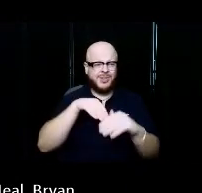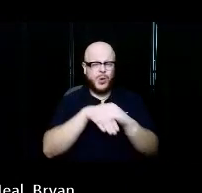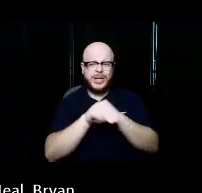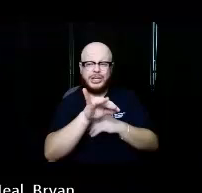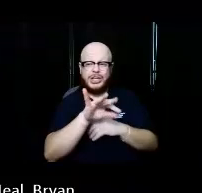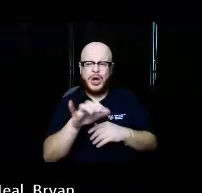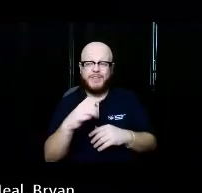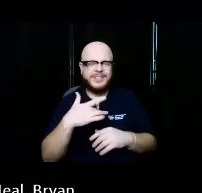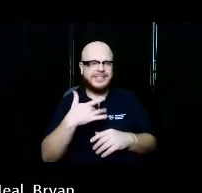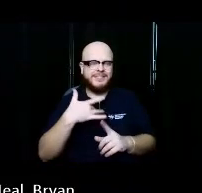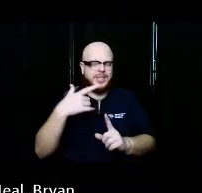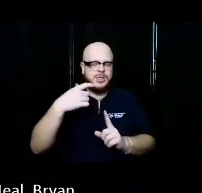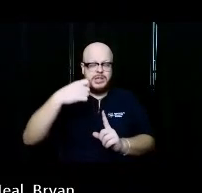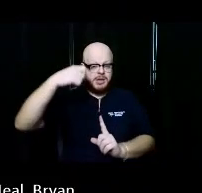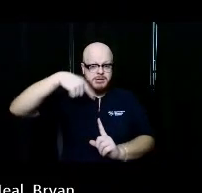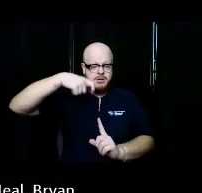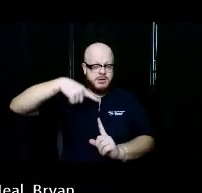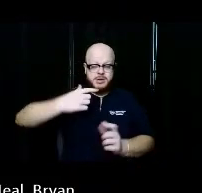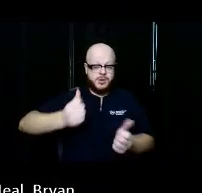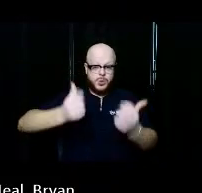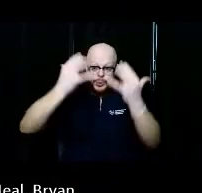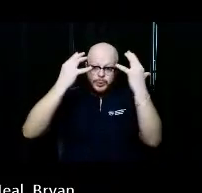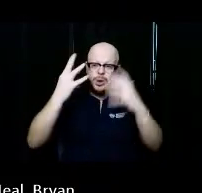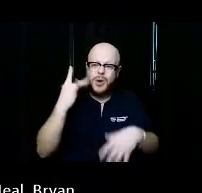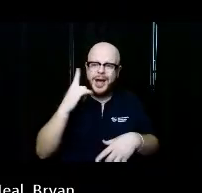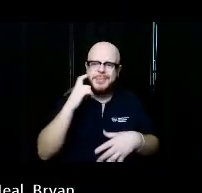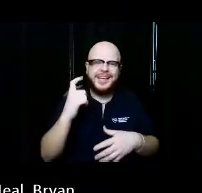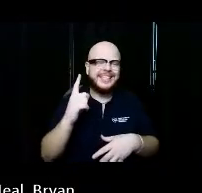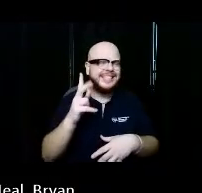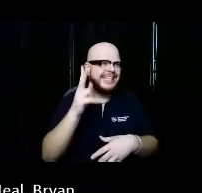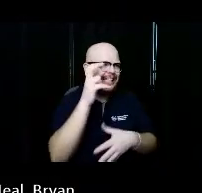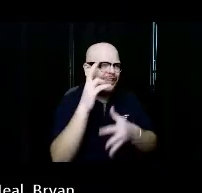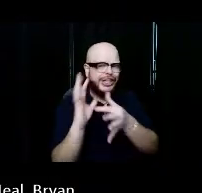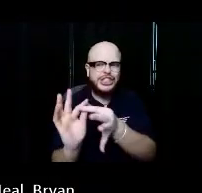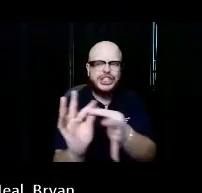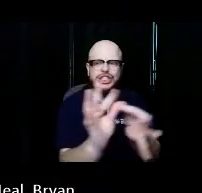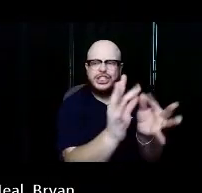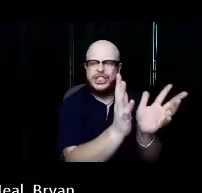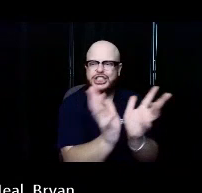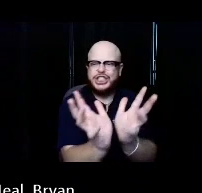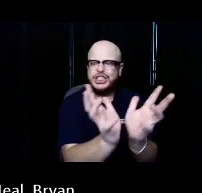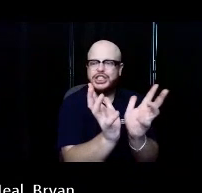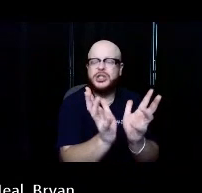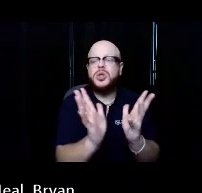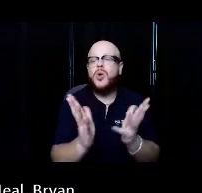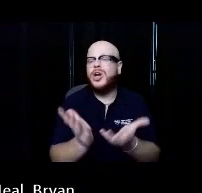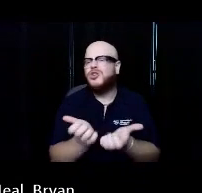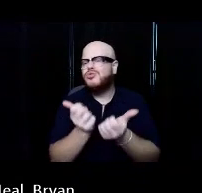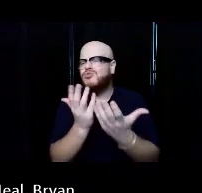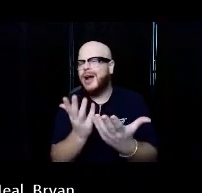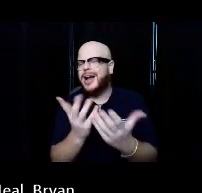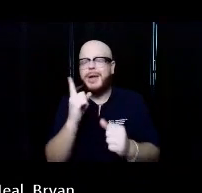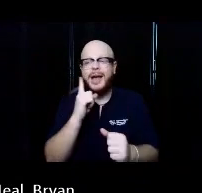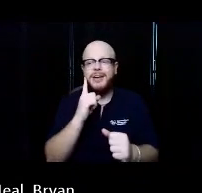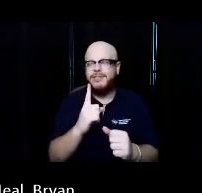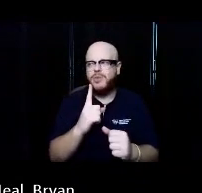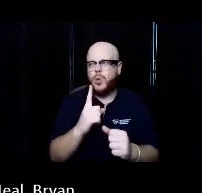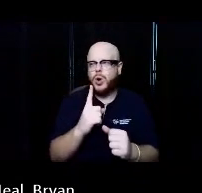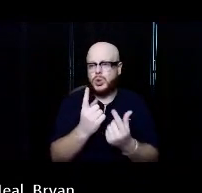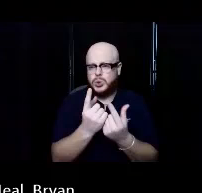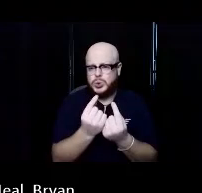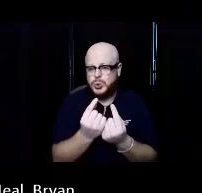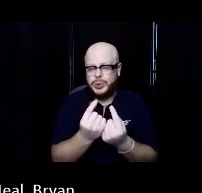noise, what would you recommend to help other than listening to music with earbuds? Okay, so we're in the office with